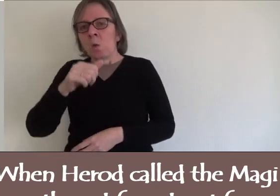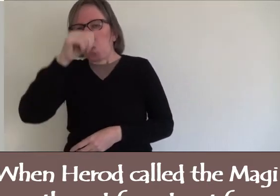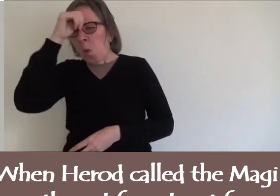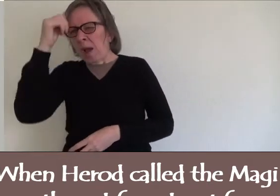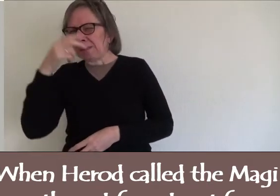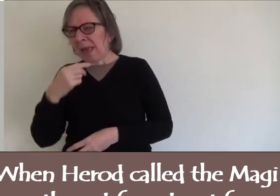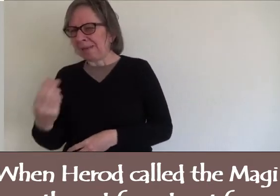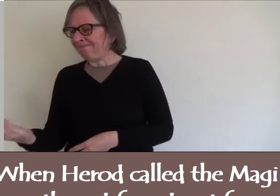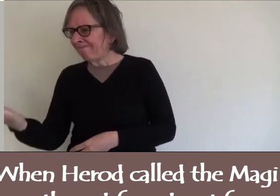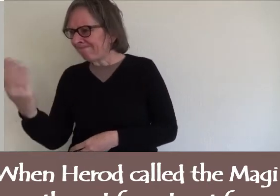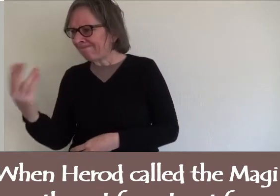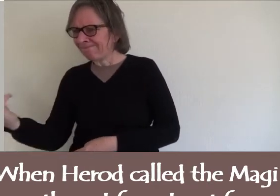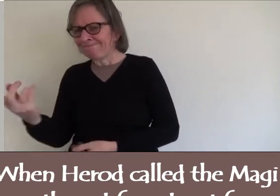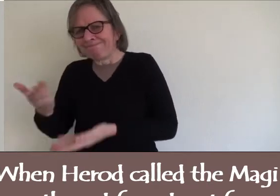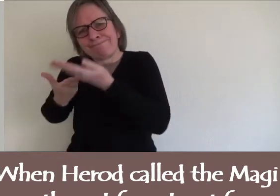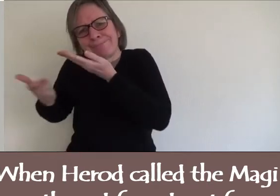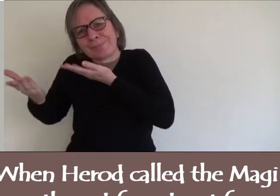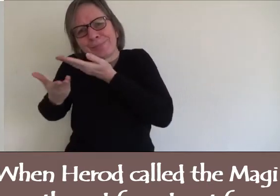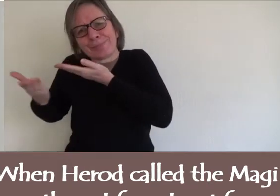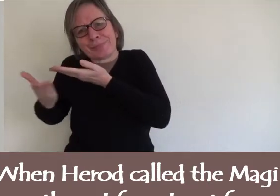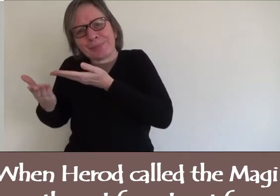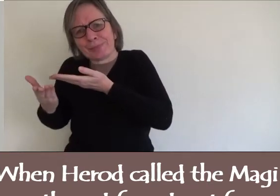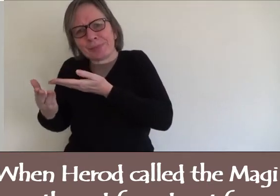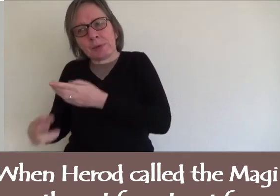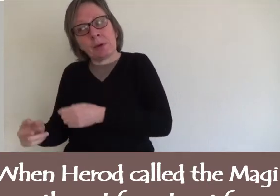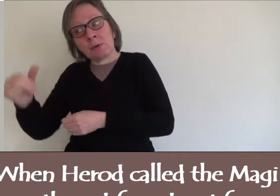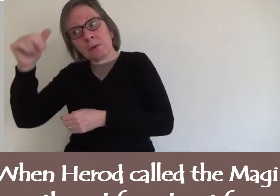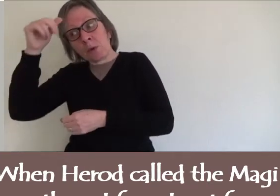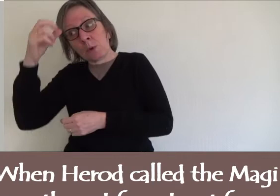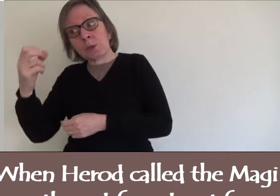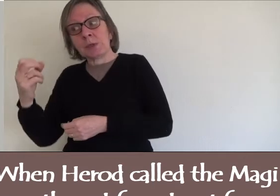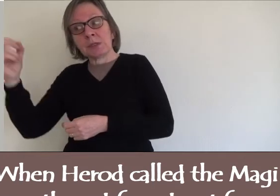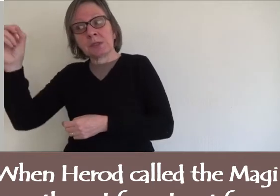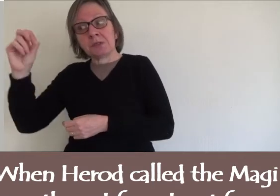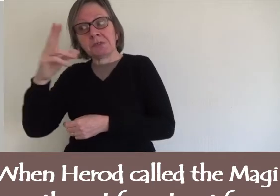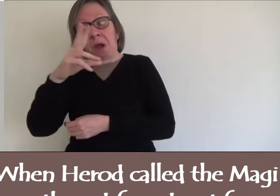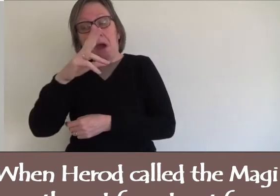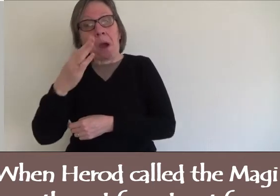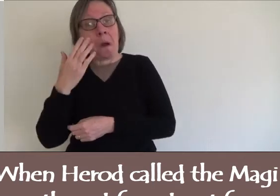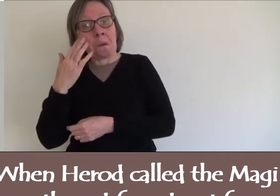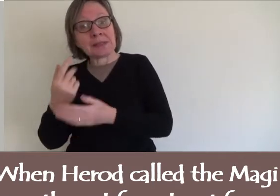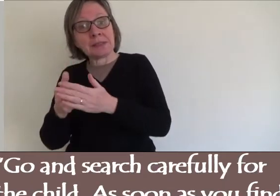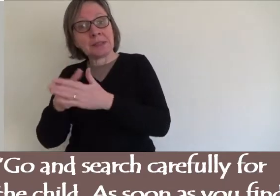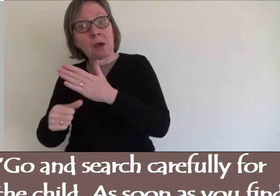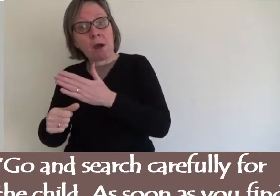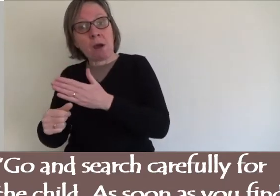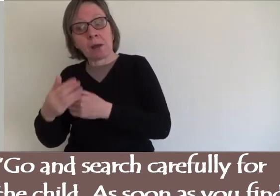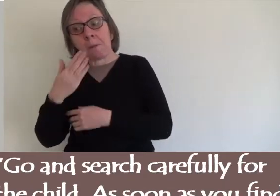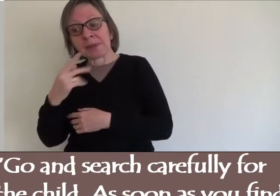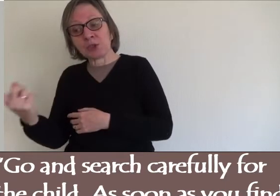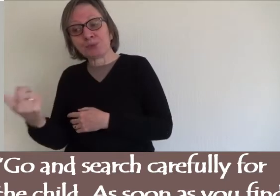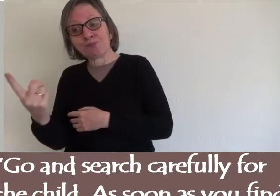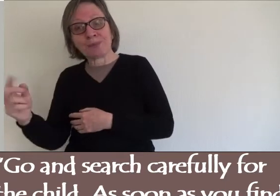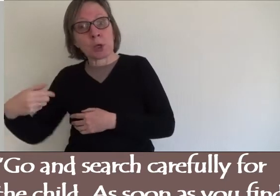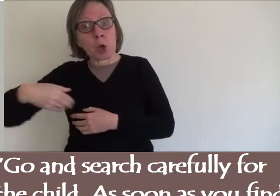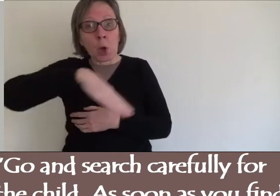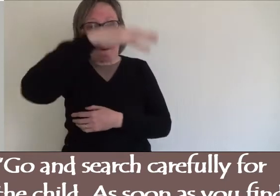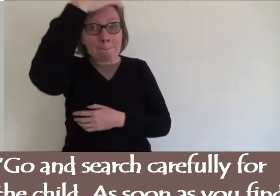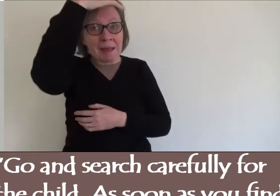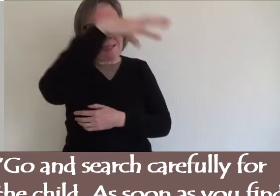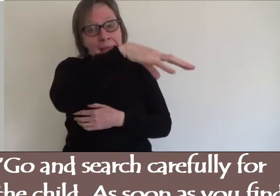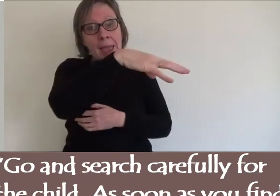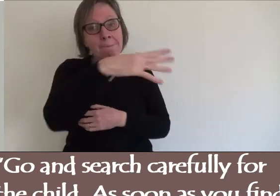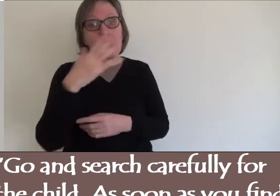them the exact time the star had appeared, he sent them to Bethlehem and said, "Go and make a careful search for the